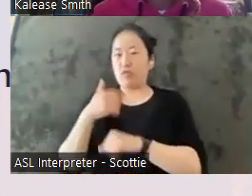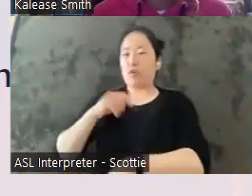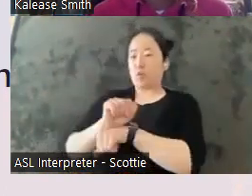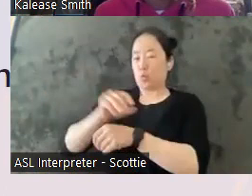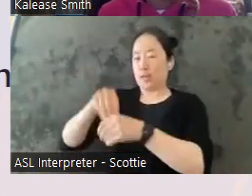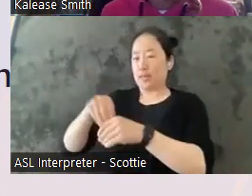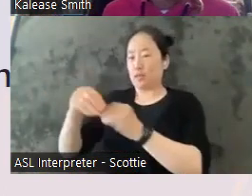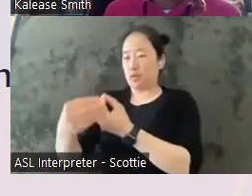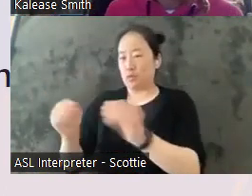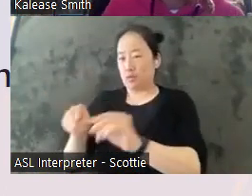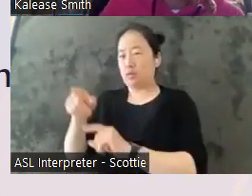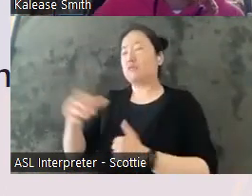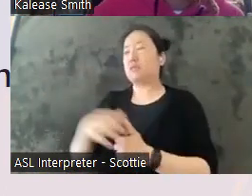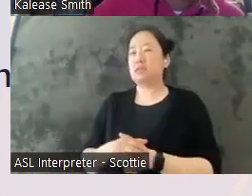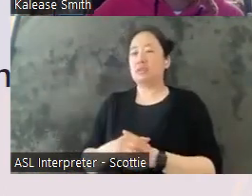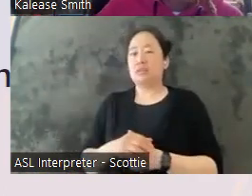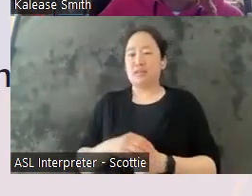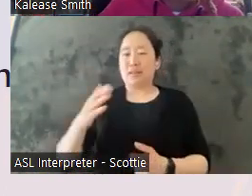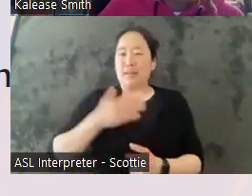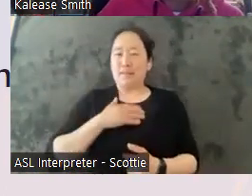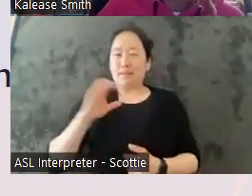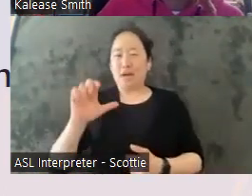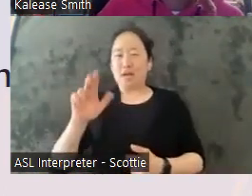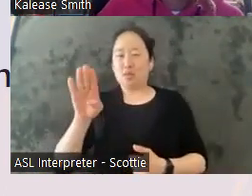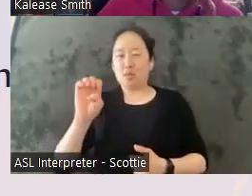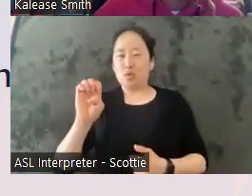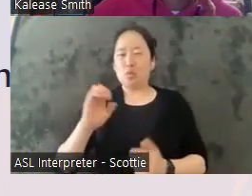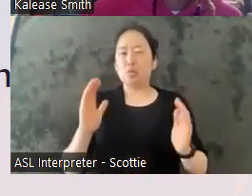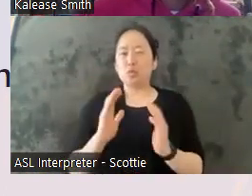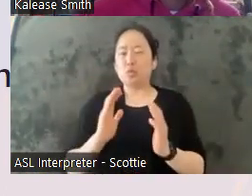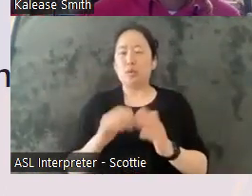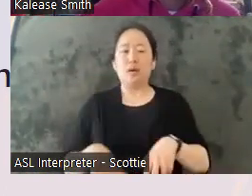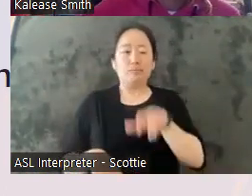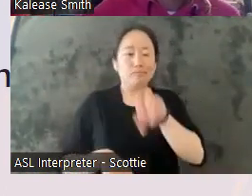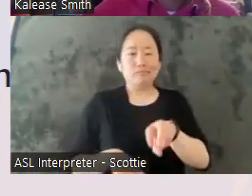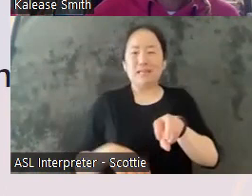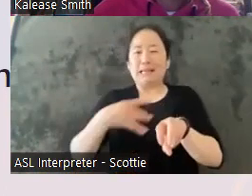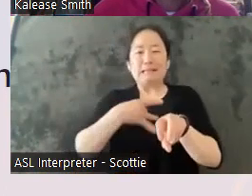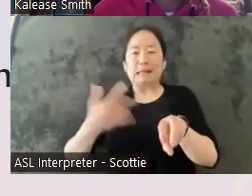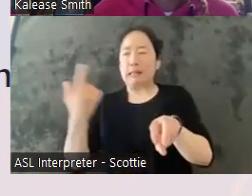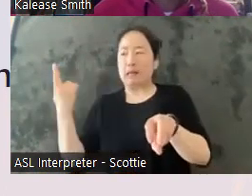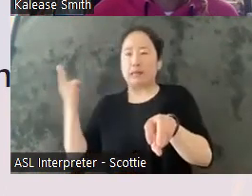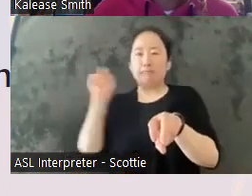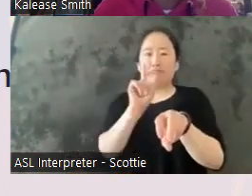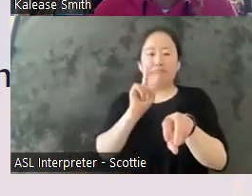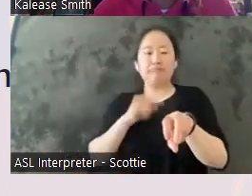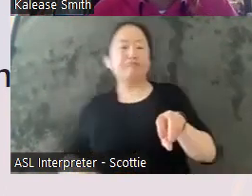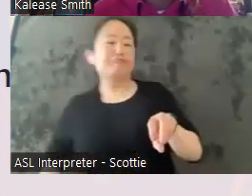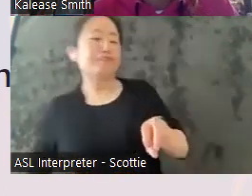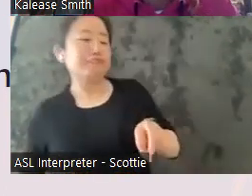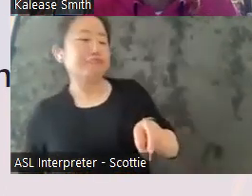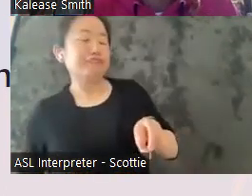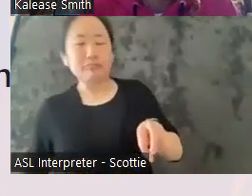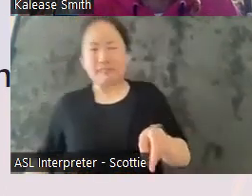was small, and I really didn't like people coming from behind me because I couldn't see them and standing over my shoulder in my cube.